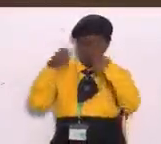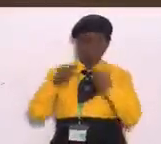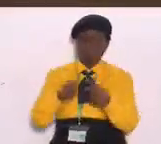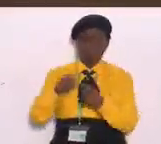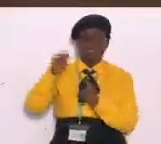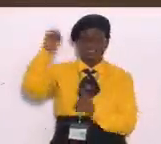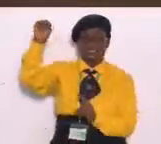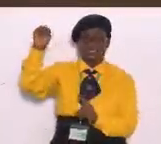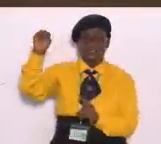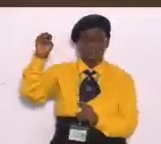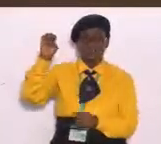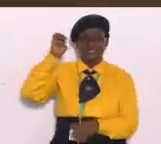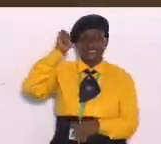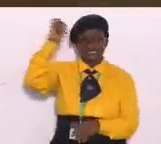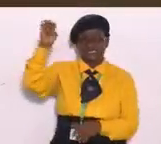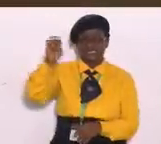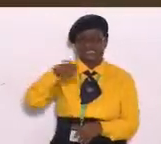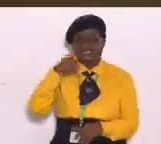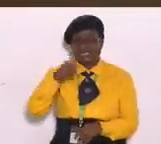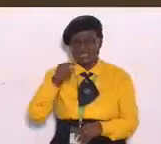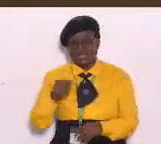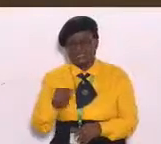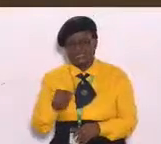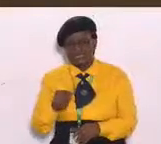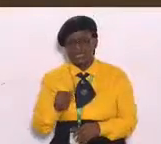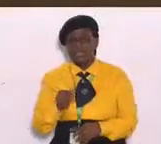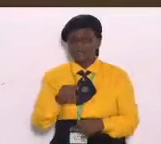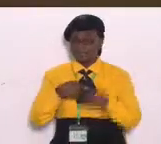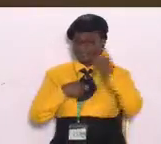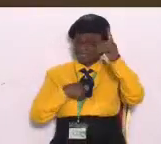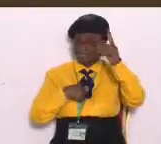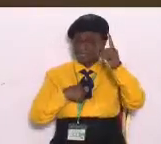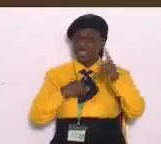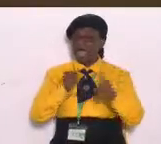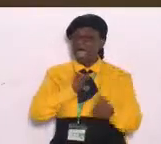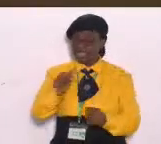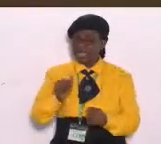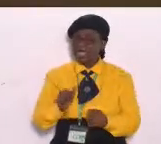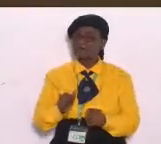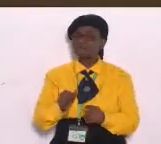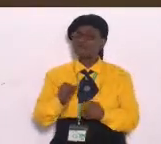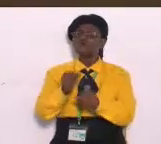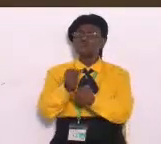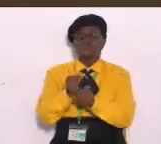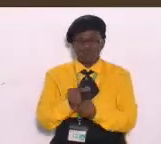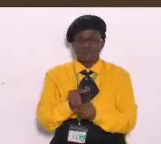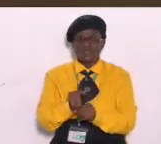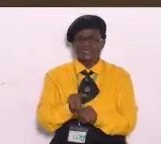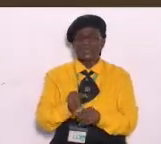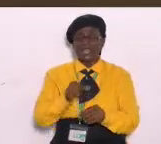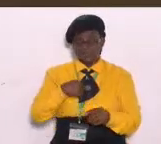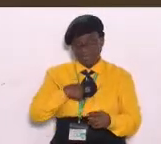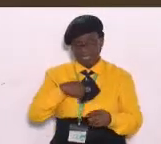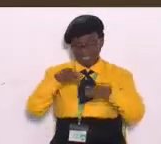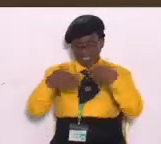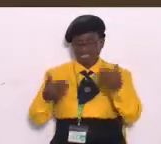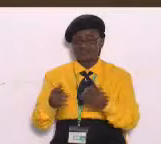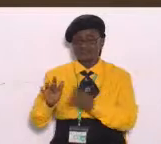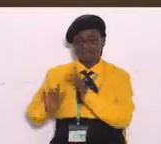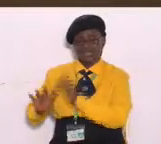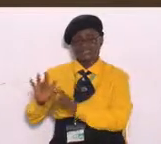he said, I'm sovereign. I decide who to show mercy to.